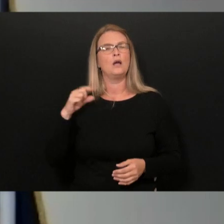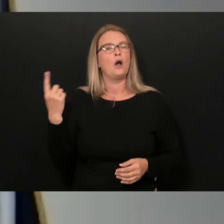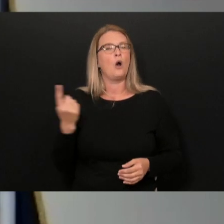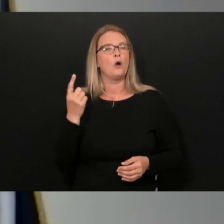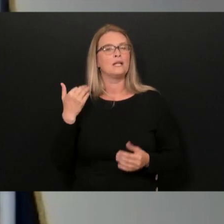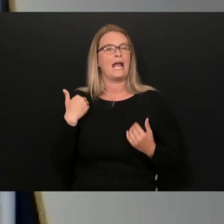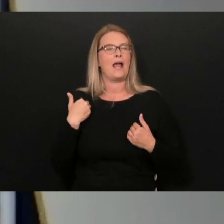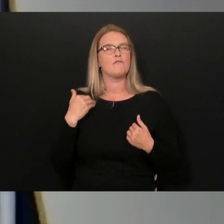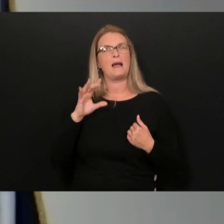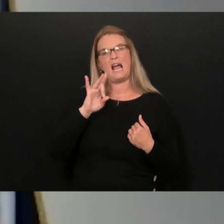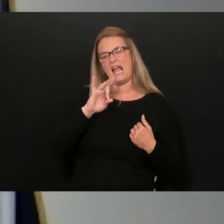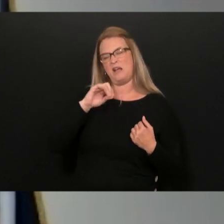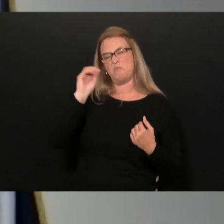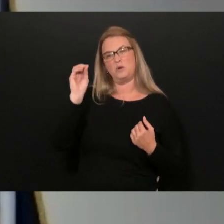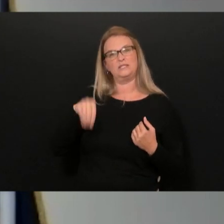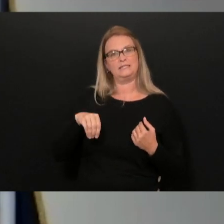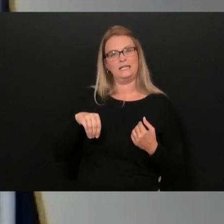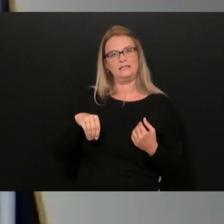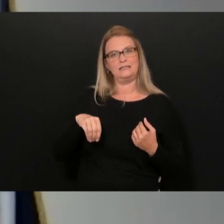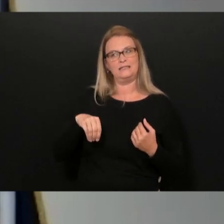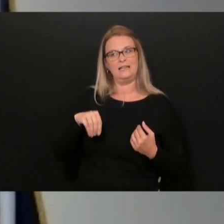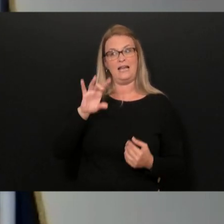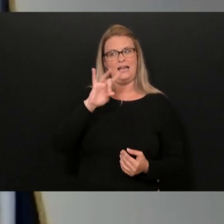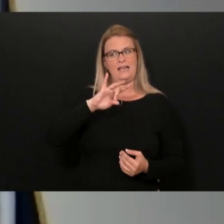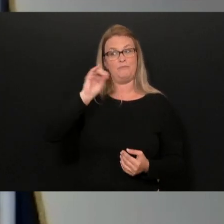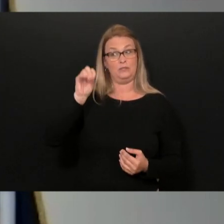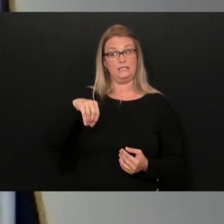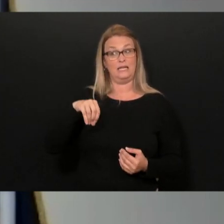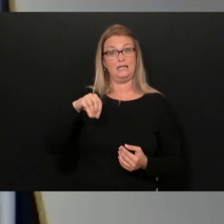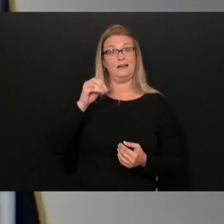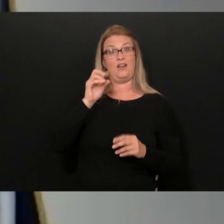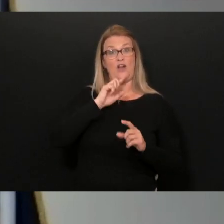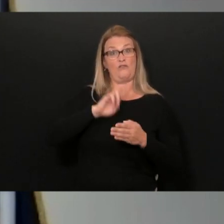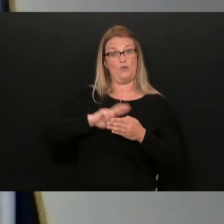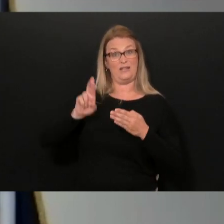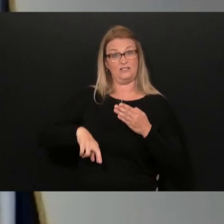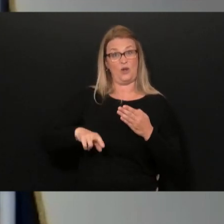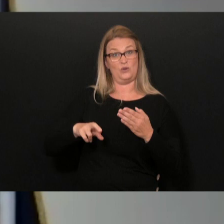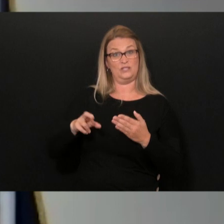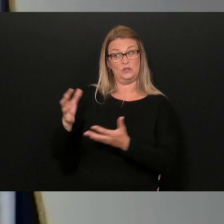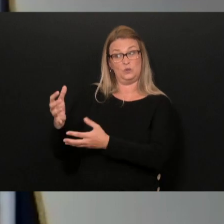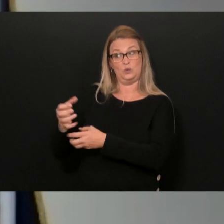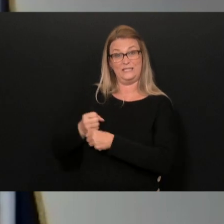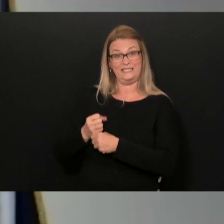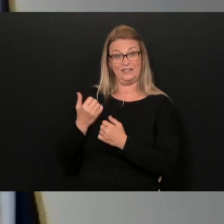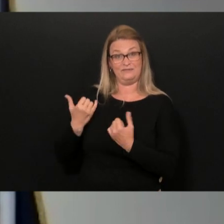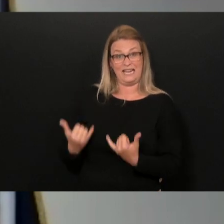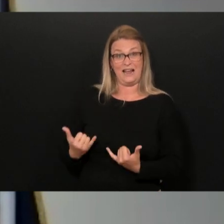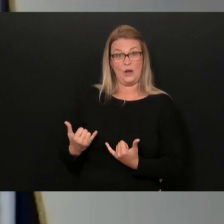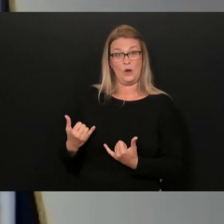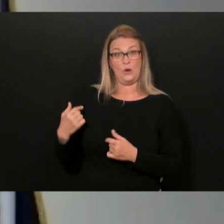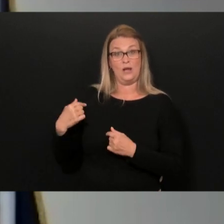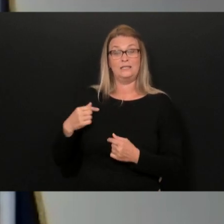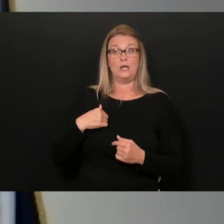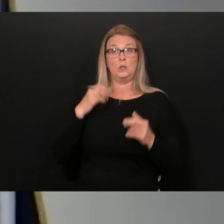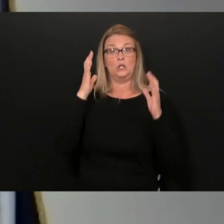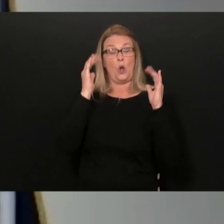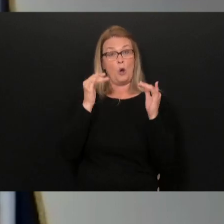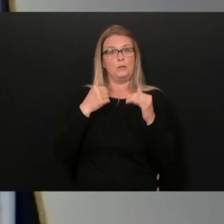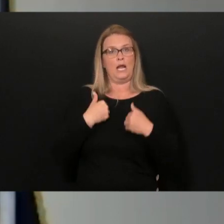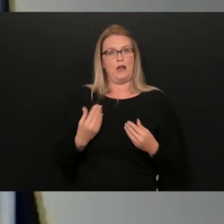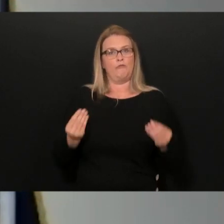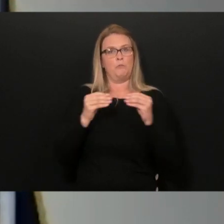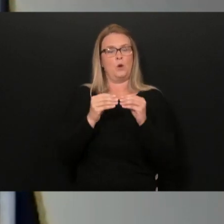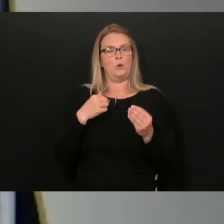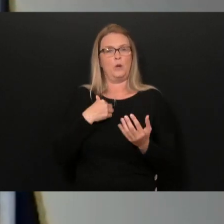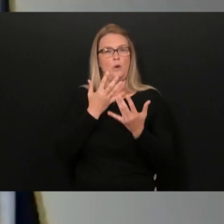the results in. I thought it would be a little higher today, but we still have 2 or 3 days of tests to be returned to us. So we'll